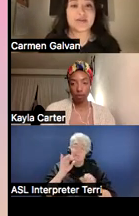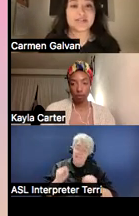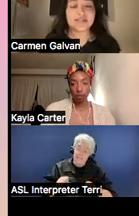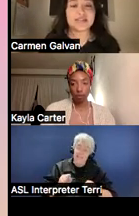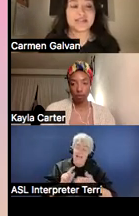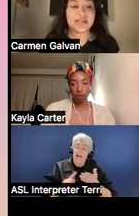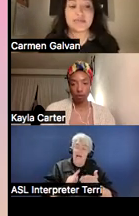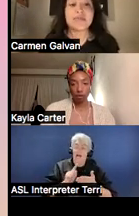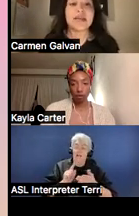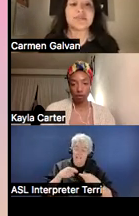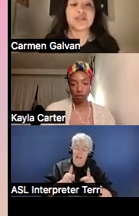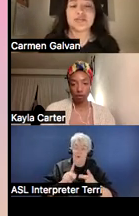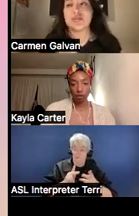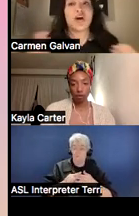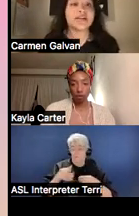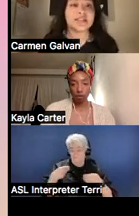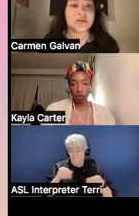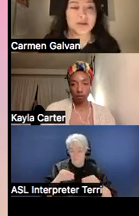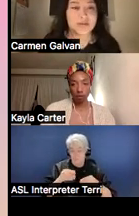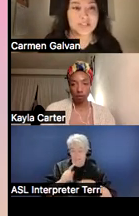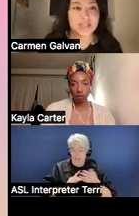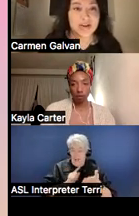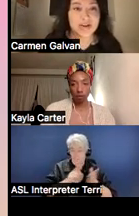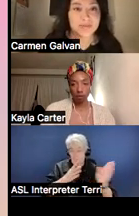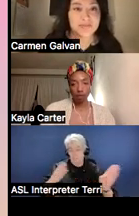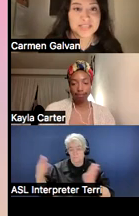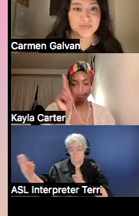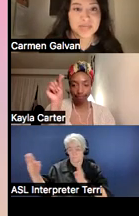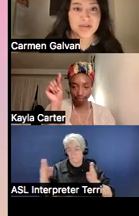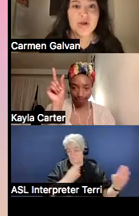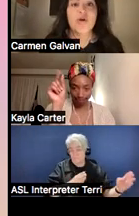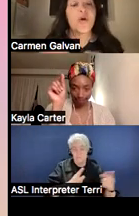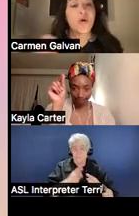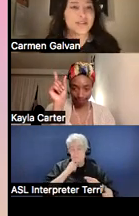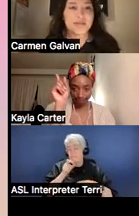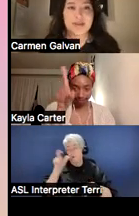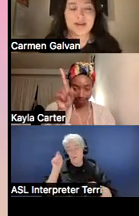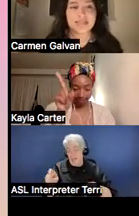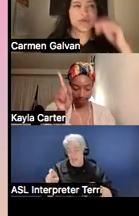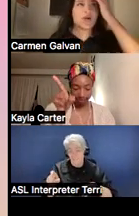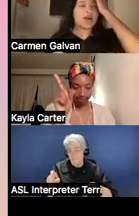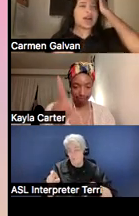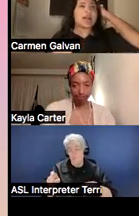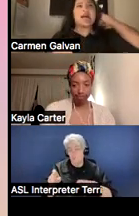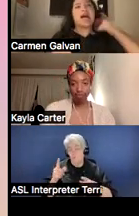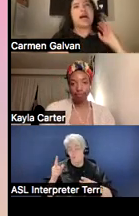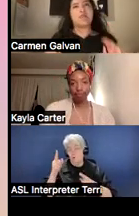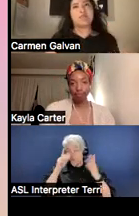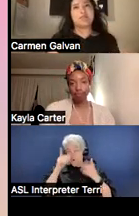flex hours, they may be able to not need to worry about childcare a couple of days a week, or they might not need to worry